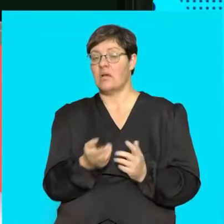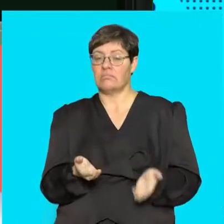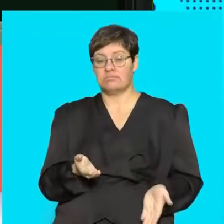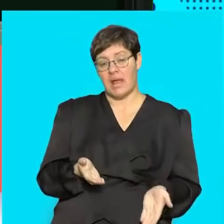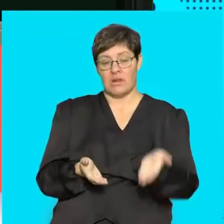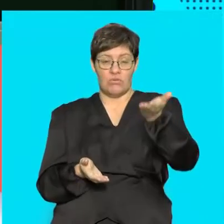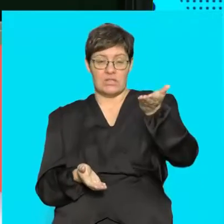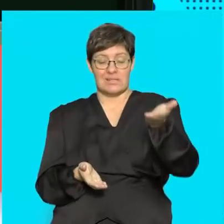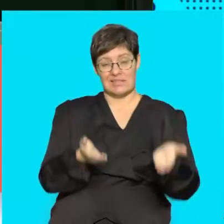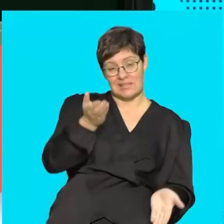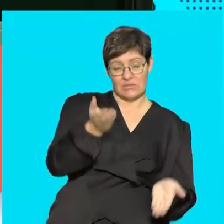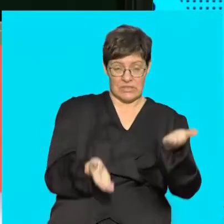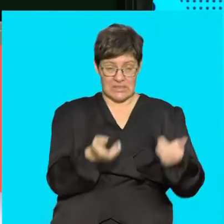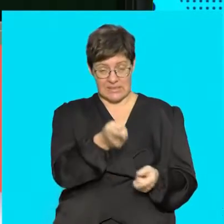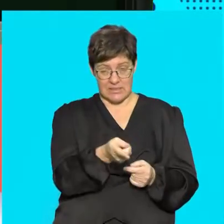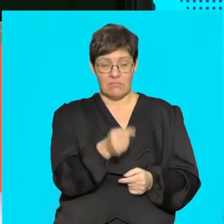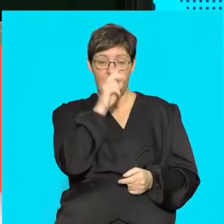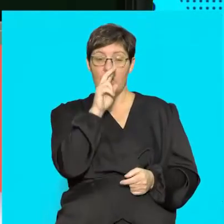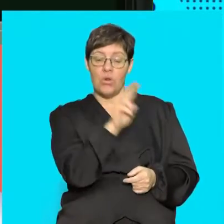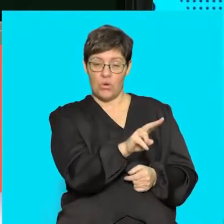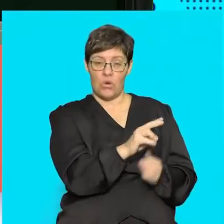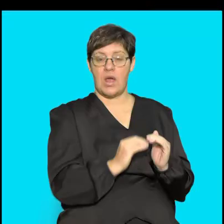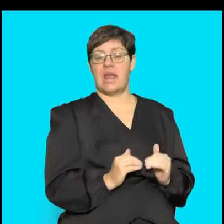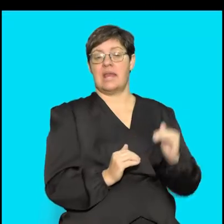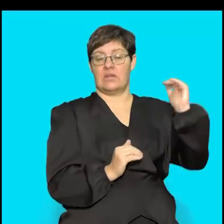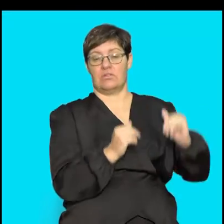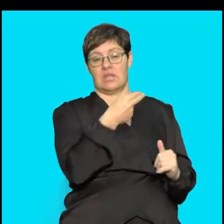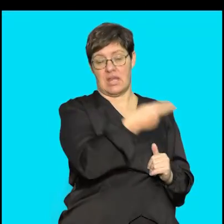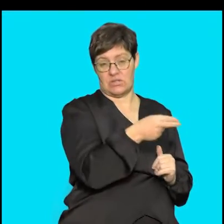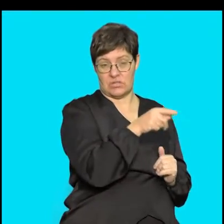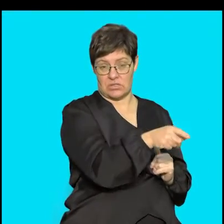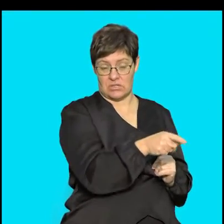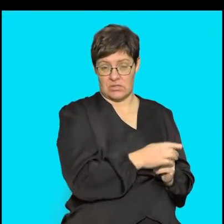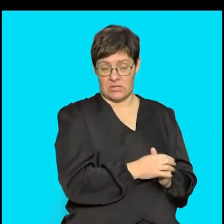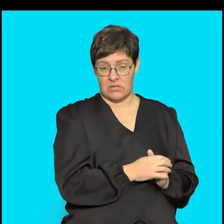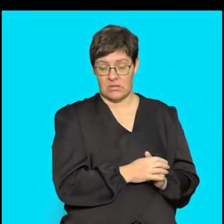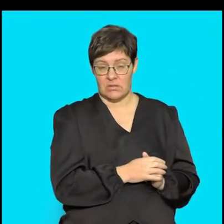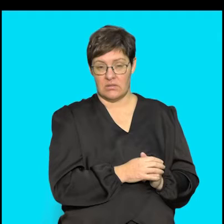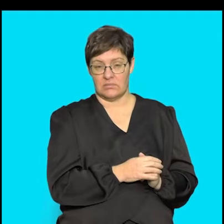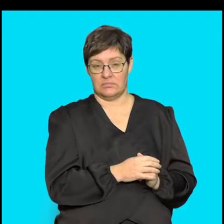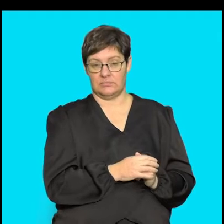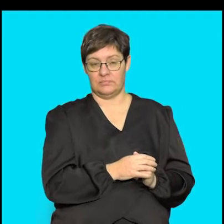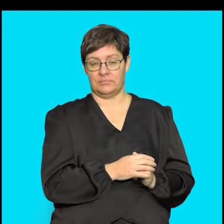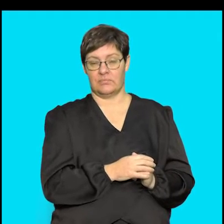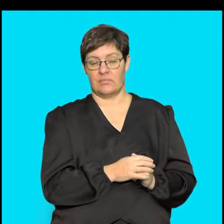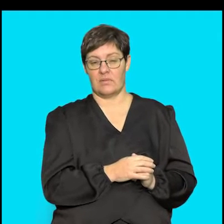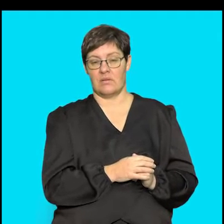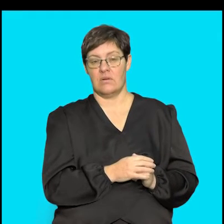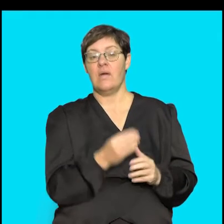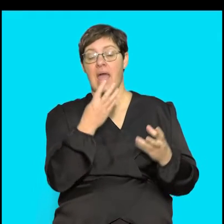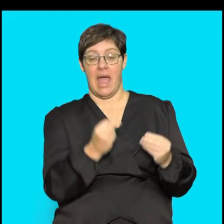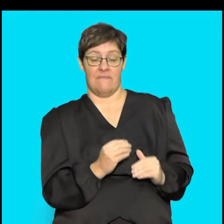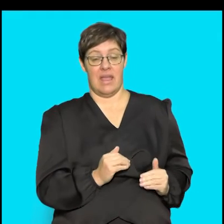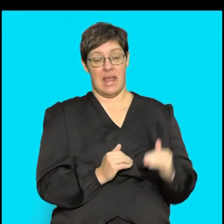is increased or decreased. Specifically, we looked at an increase in concentration. When